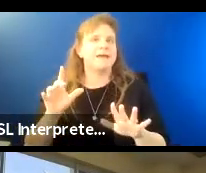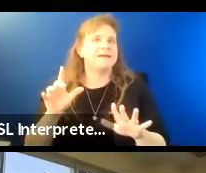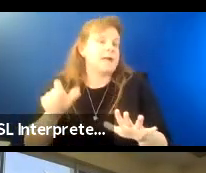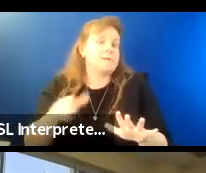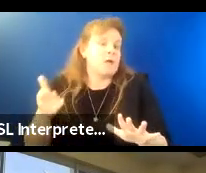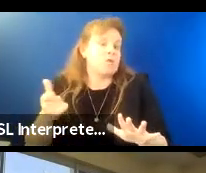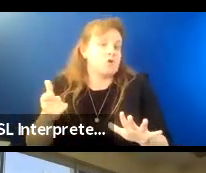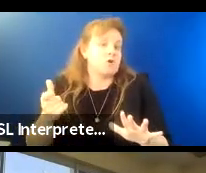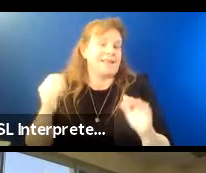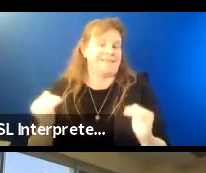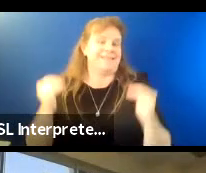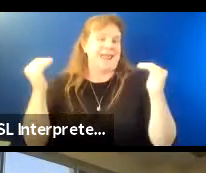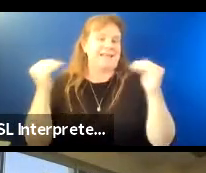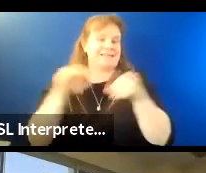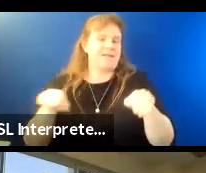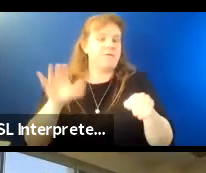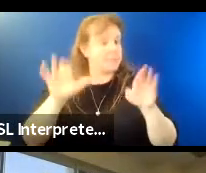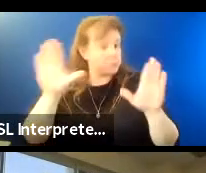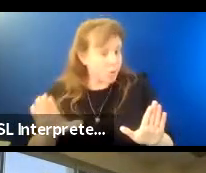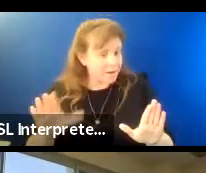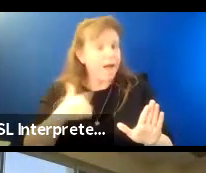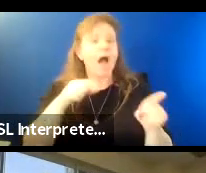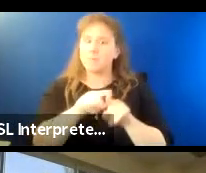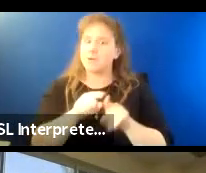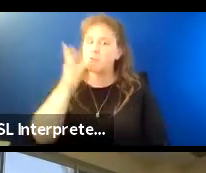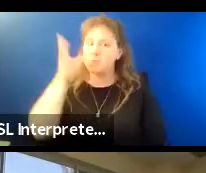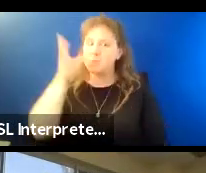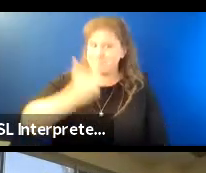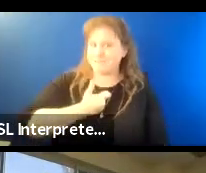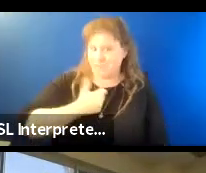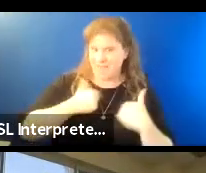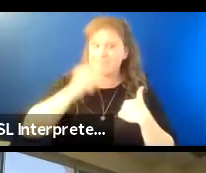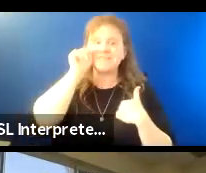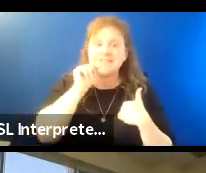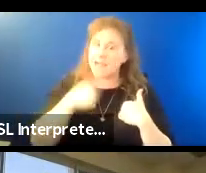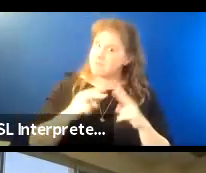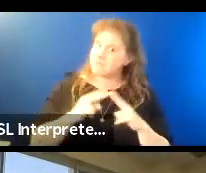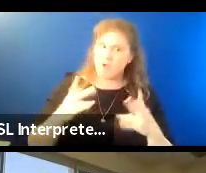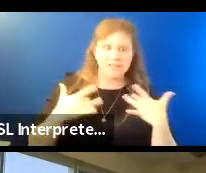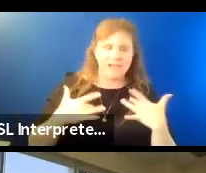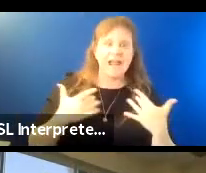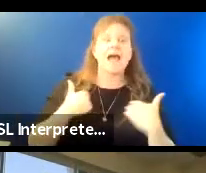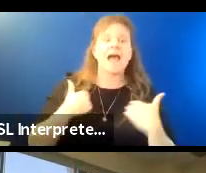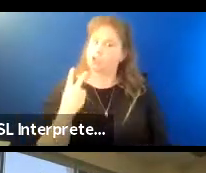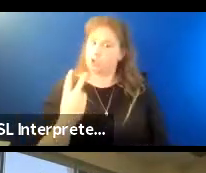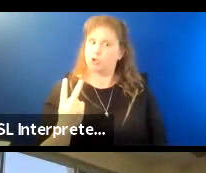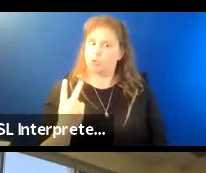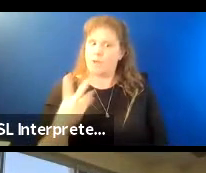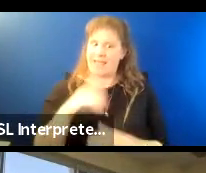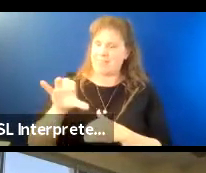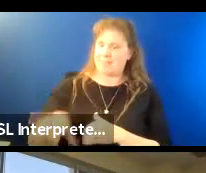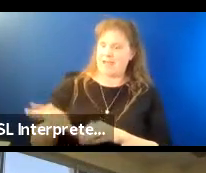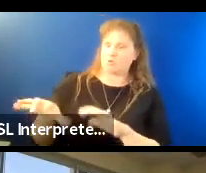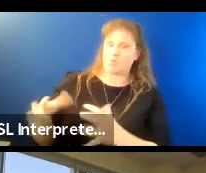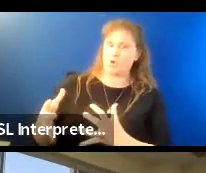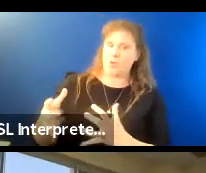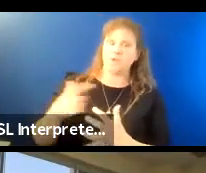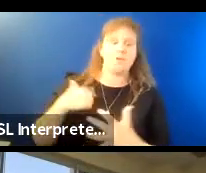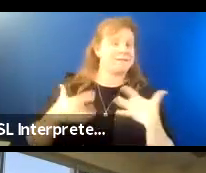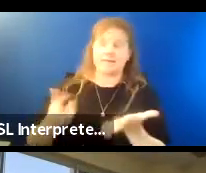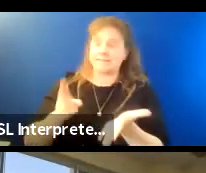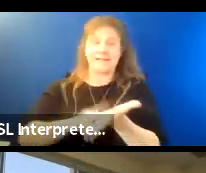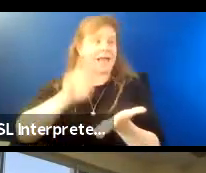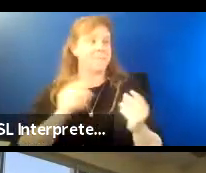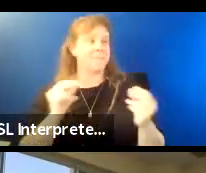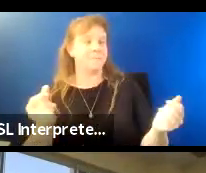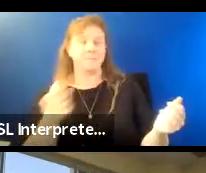level, which is great. And I think I'm also a parent of teens and super excited. I actually have 2 in this age category, so excited to sign them up as soon as